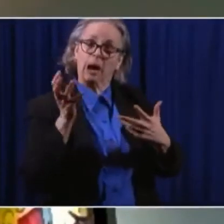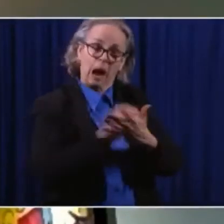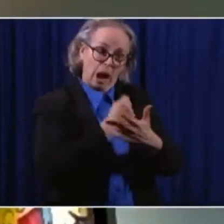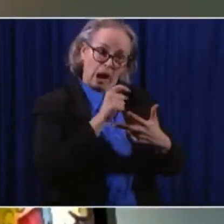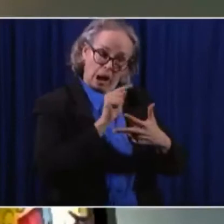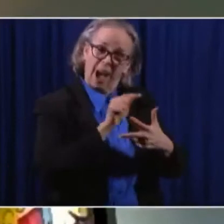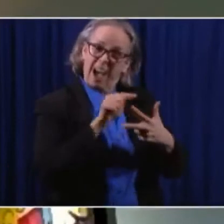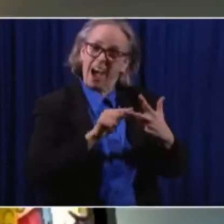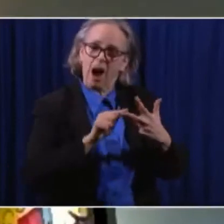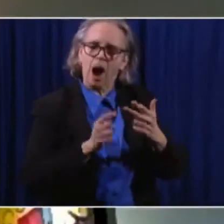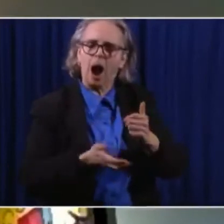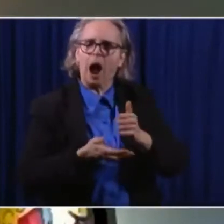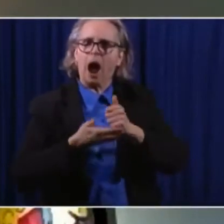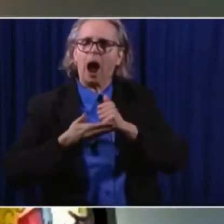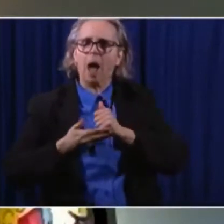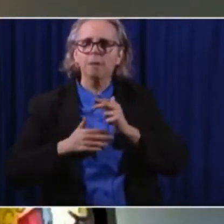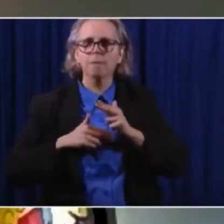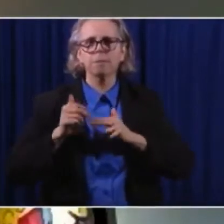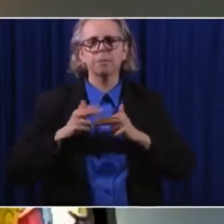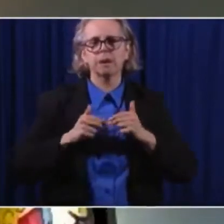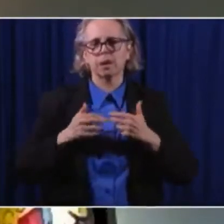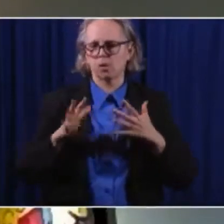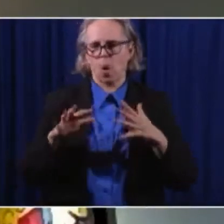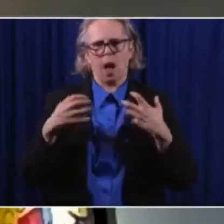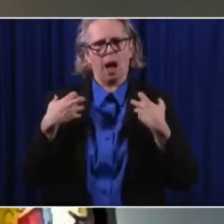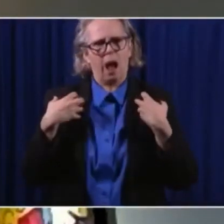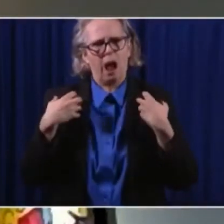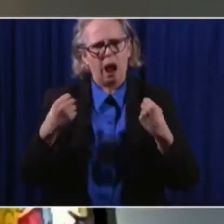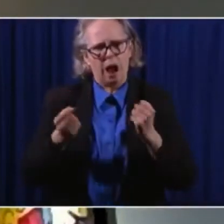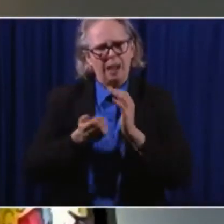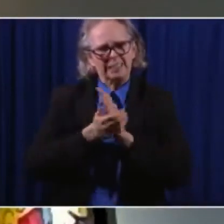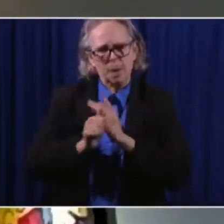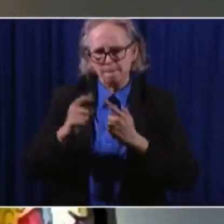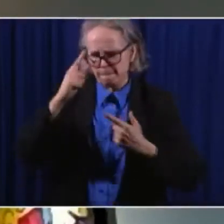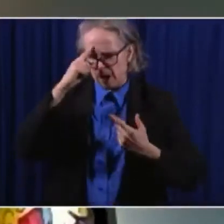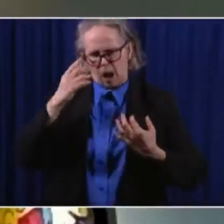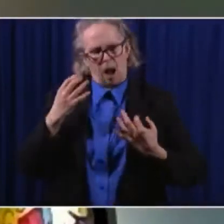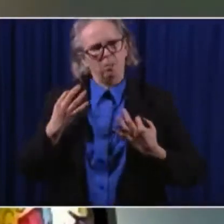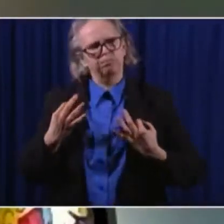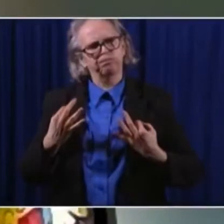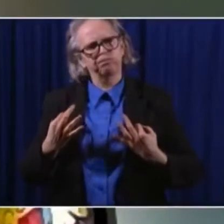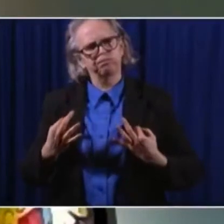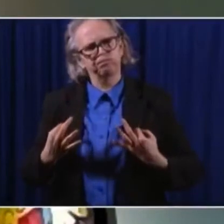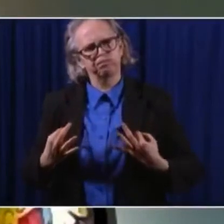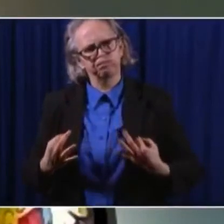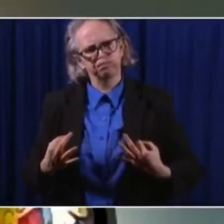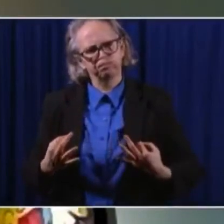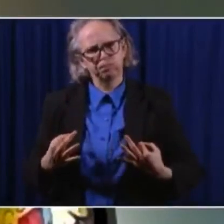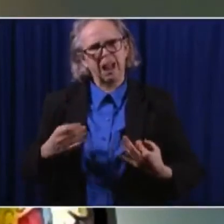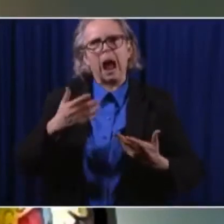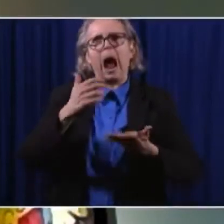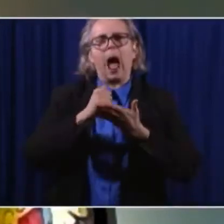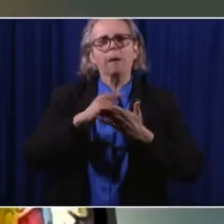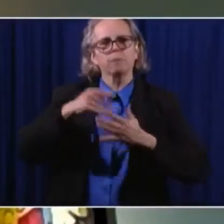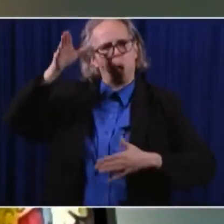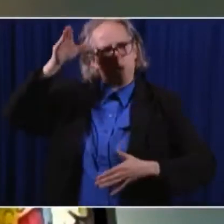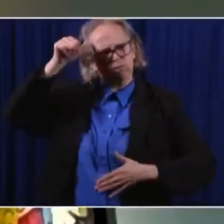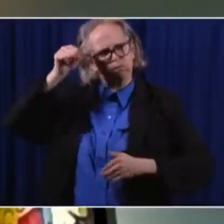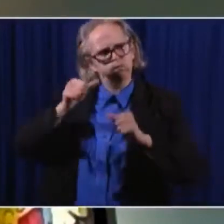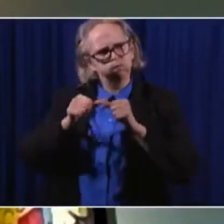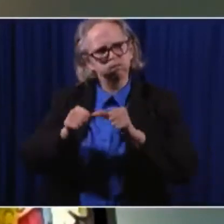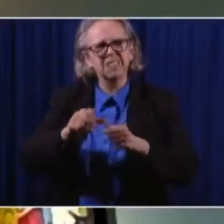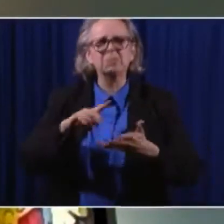our skills, calmness in our mind, and perseverance when we're starting to feel the fatigue of the pandemic